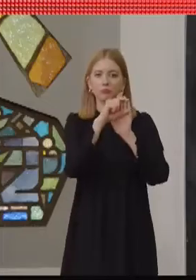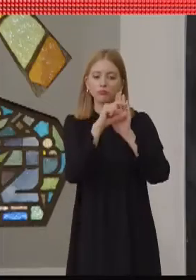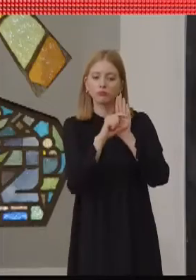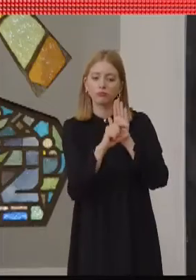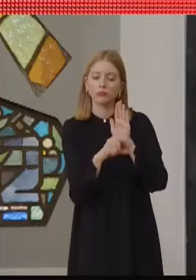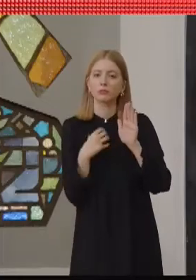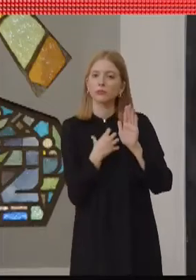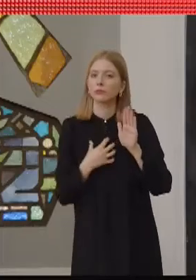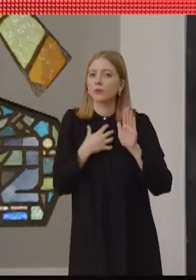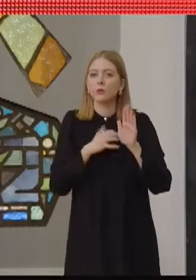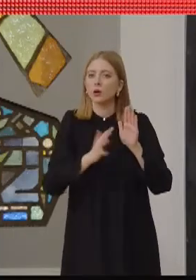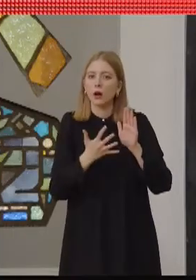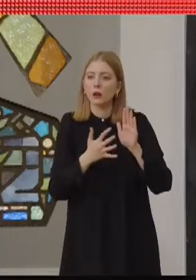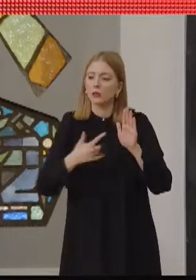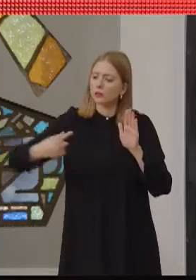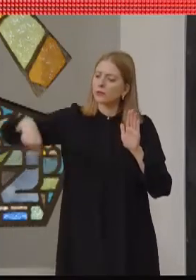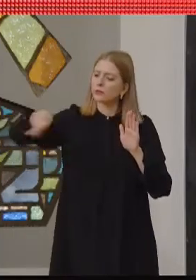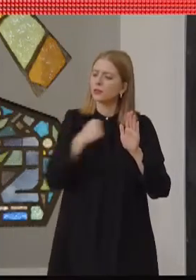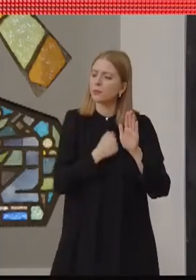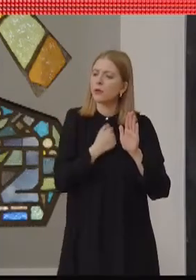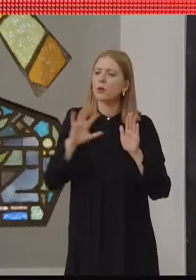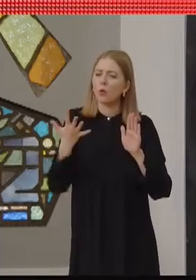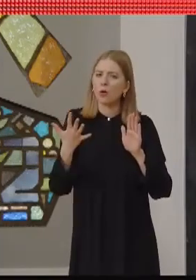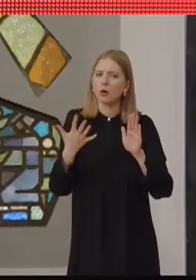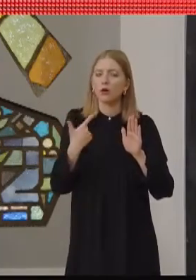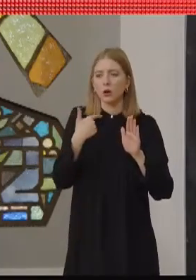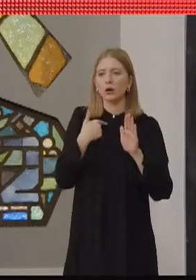where are those fears in the Istanbul Convention.